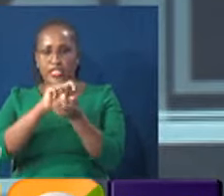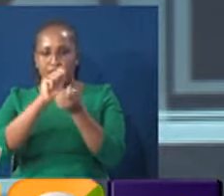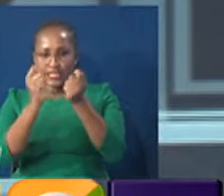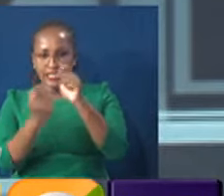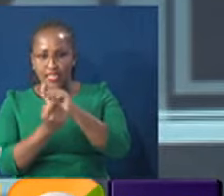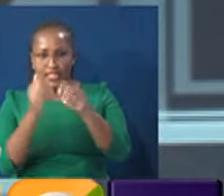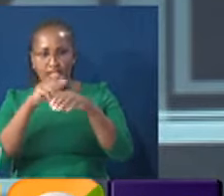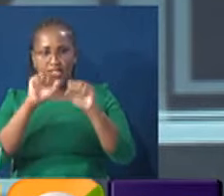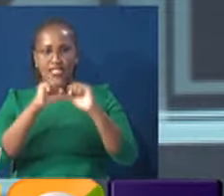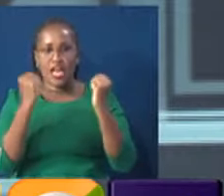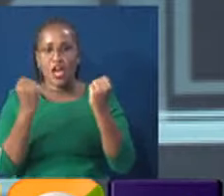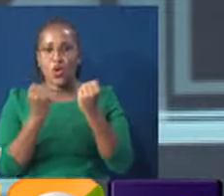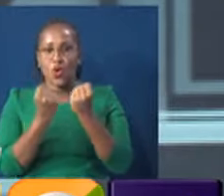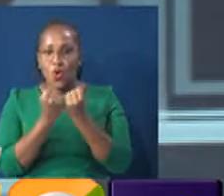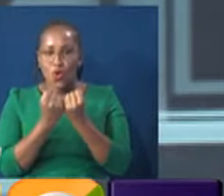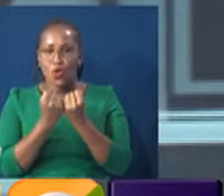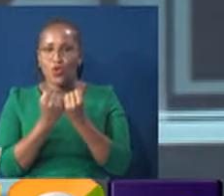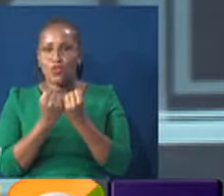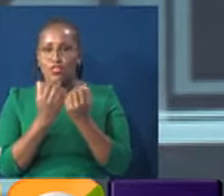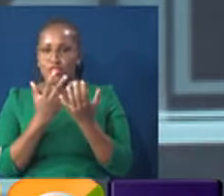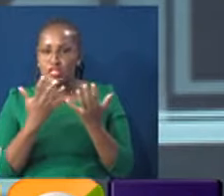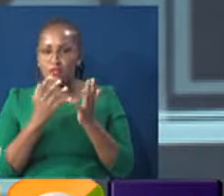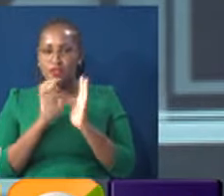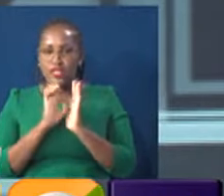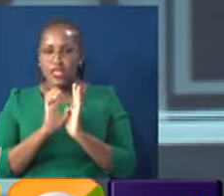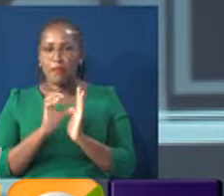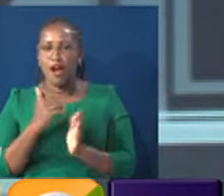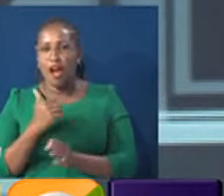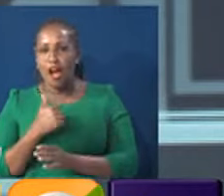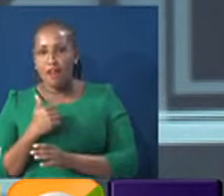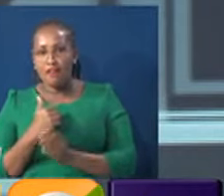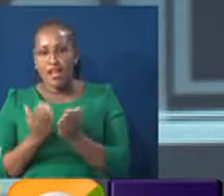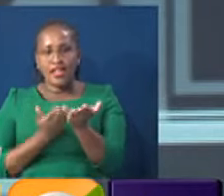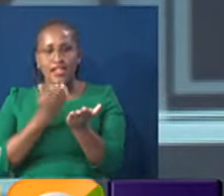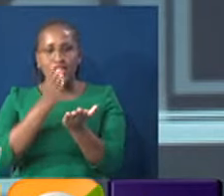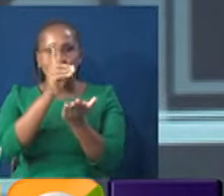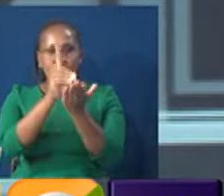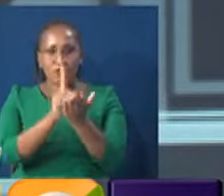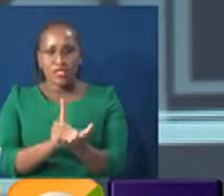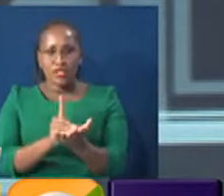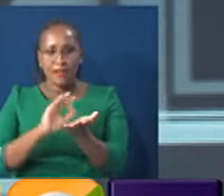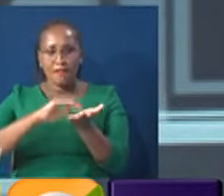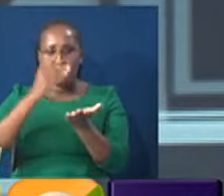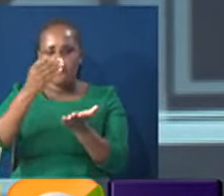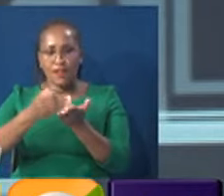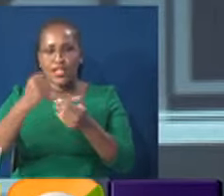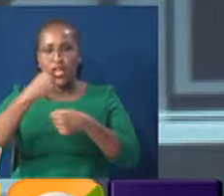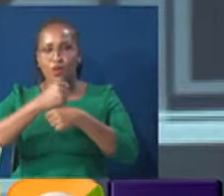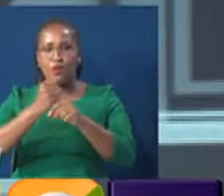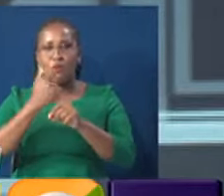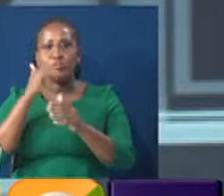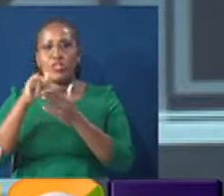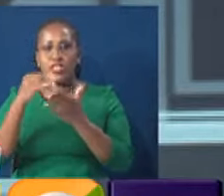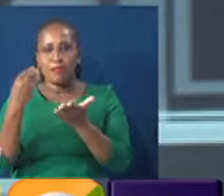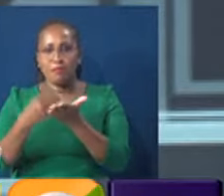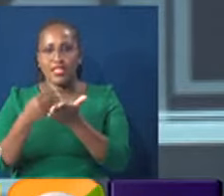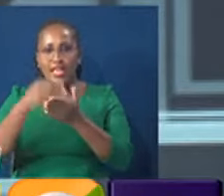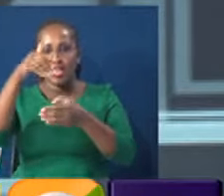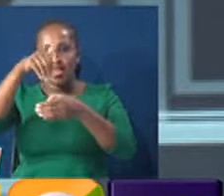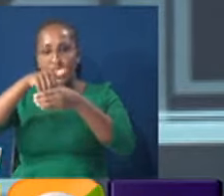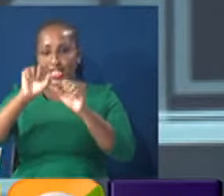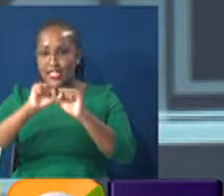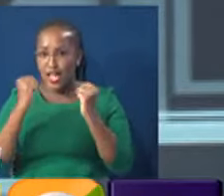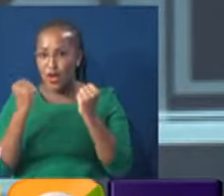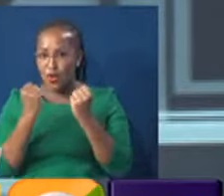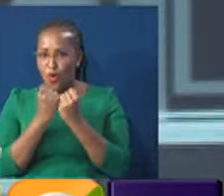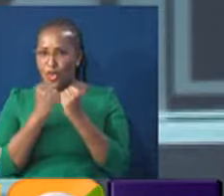SACCO societies, like to have a deposit guarantee fund to ensure that the shilling in a SACCO mm-hmm. is as